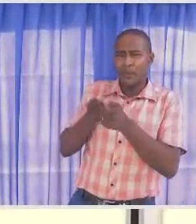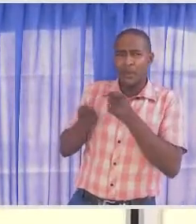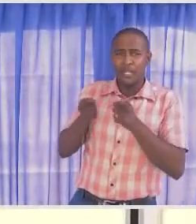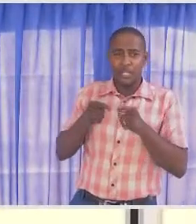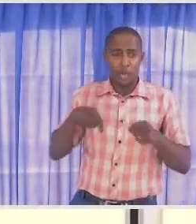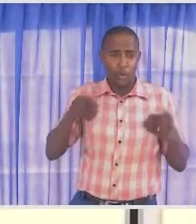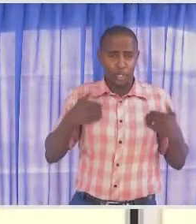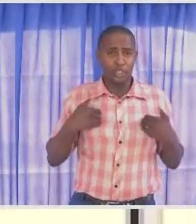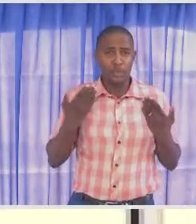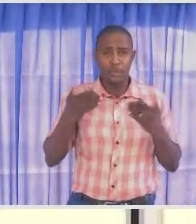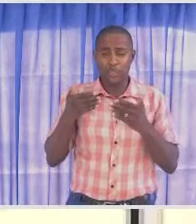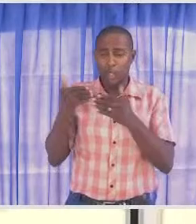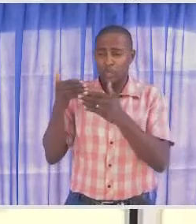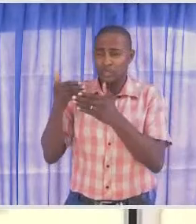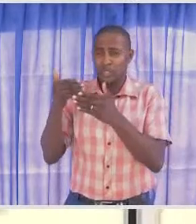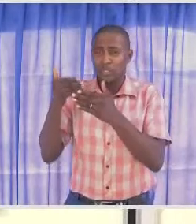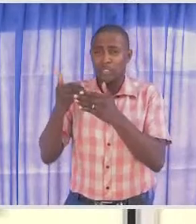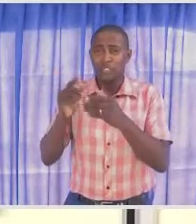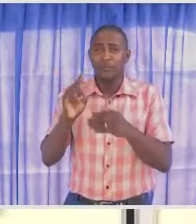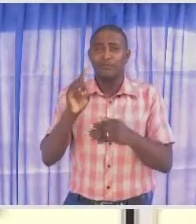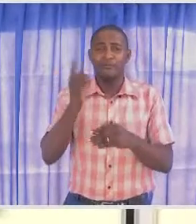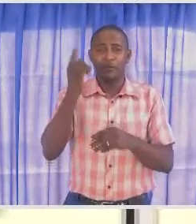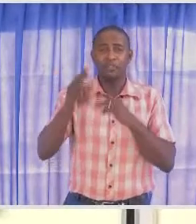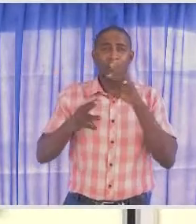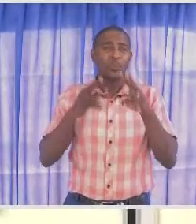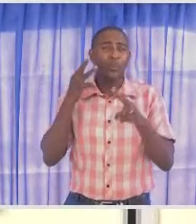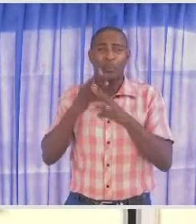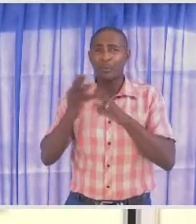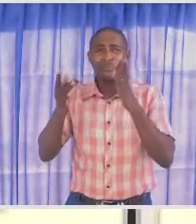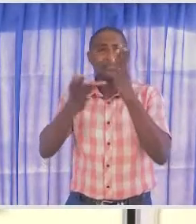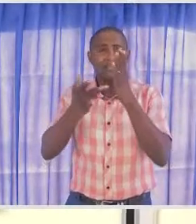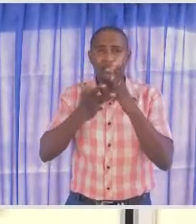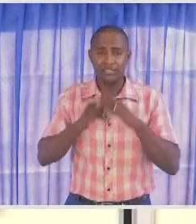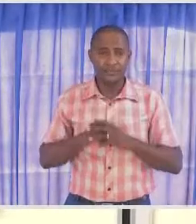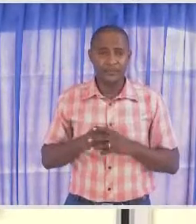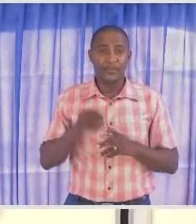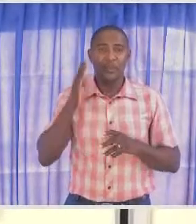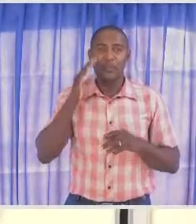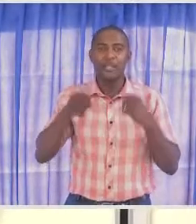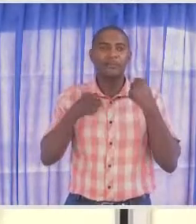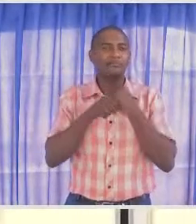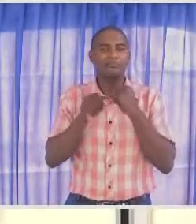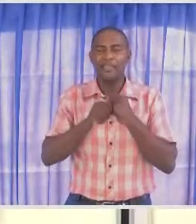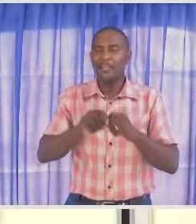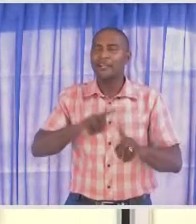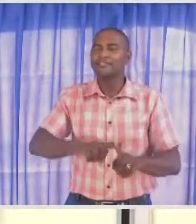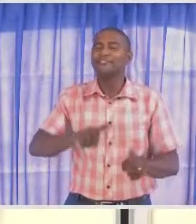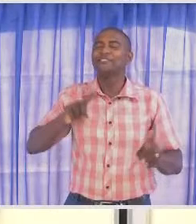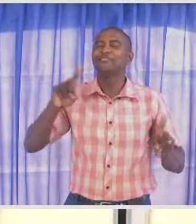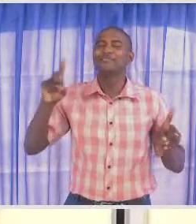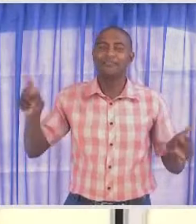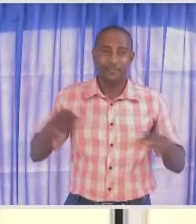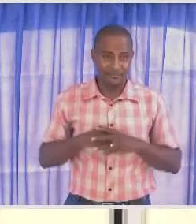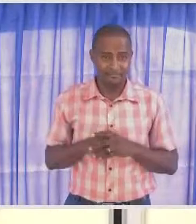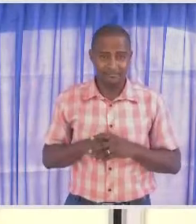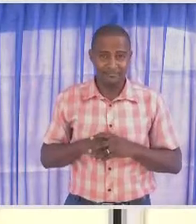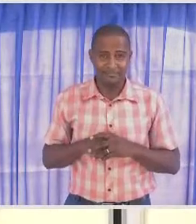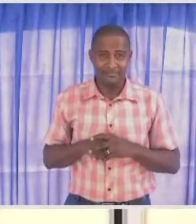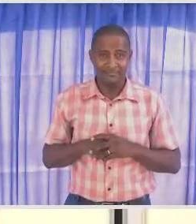closer to first world technologies will make all the difference. And that is what